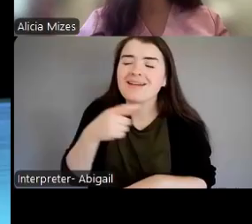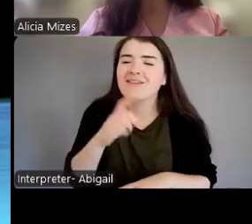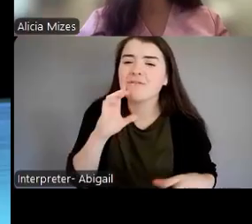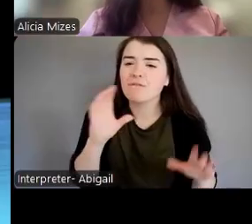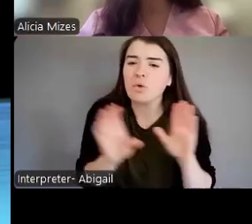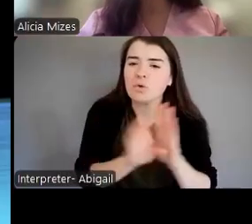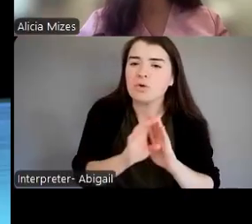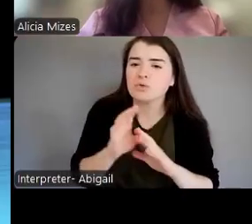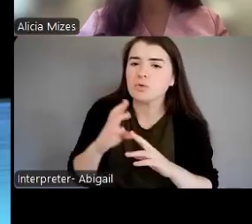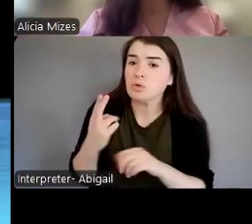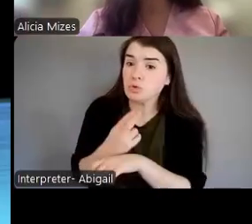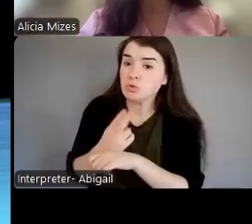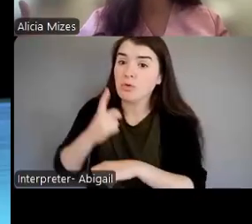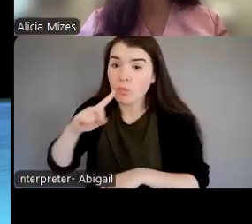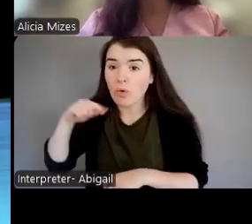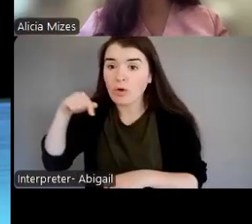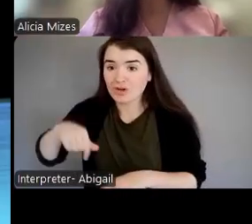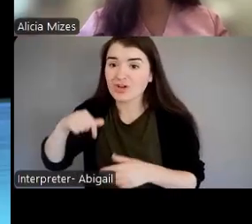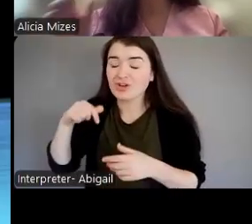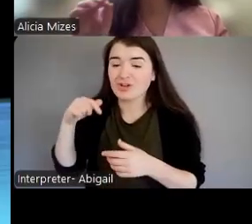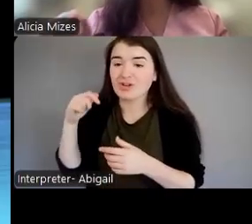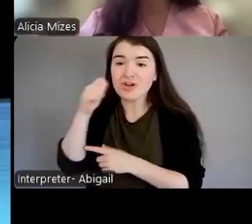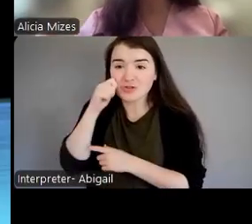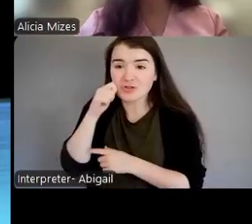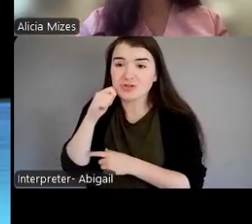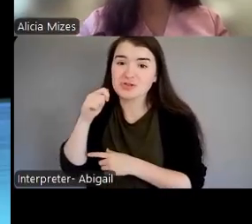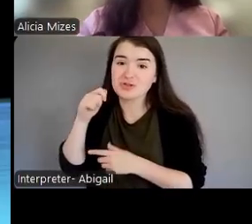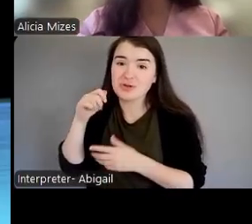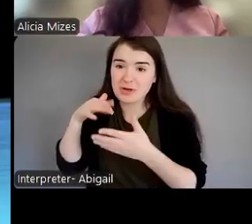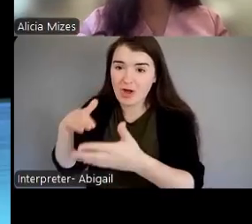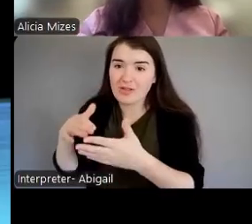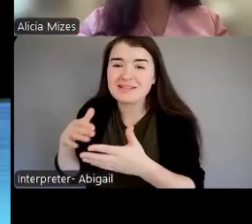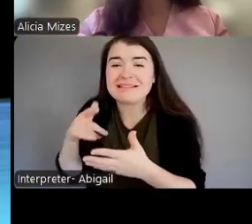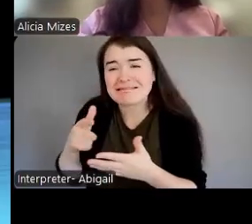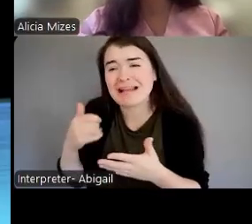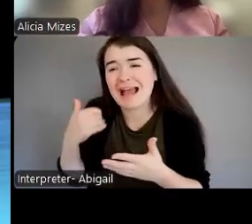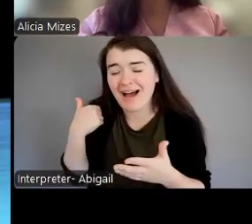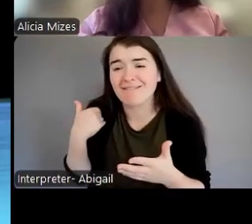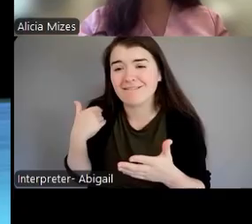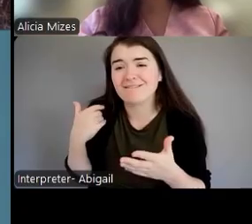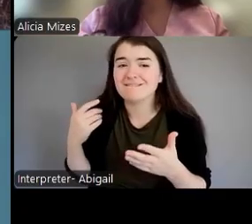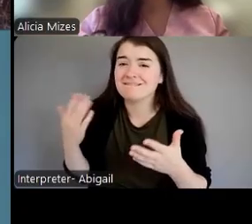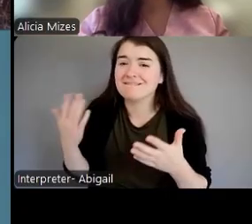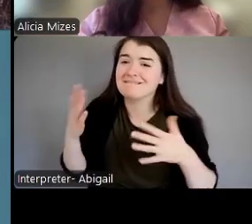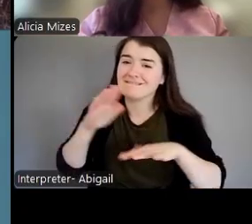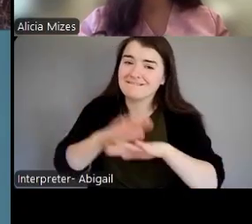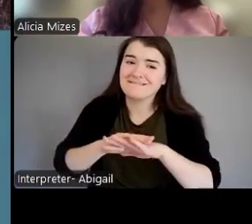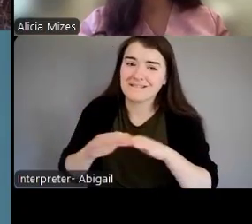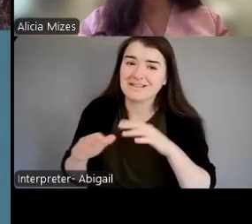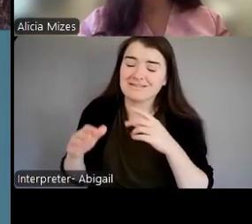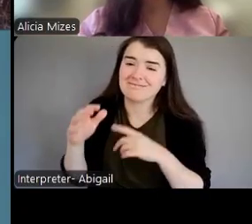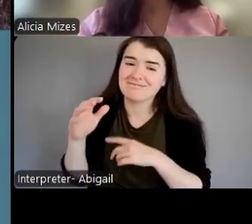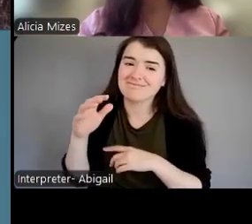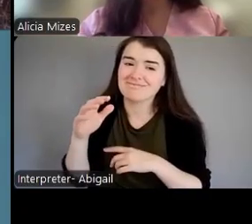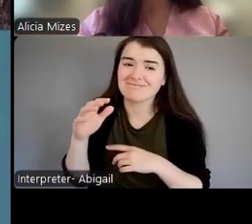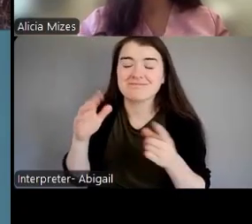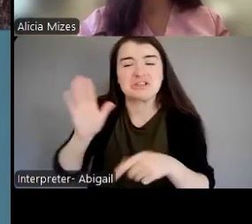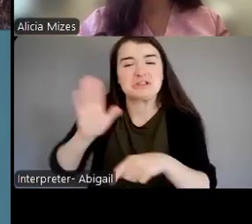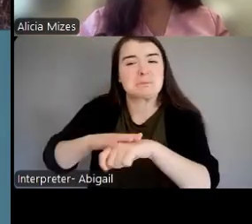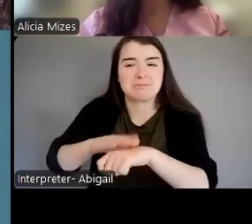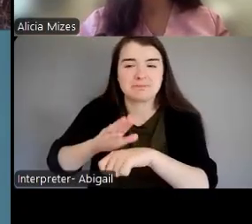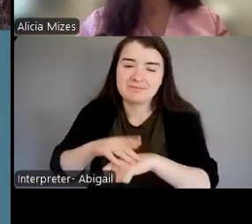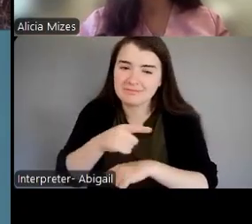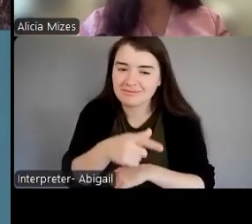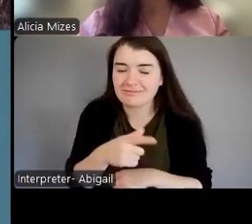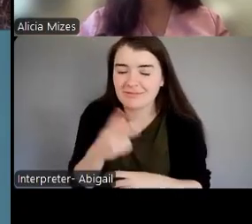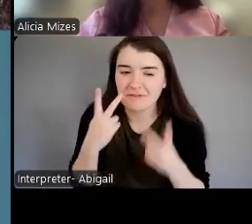dermatology for studying these skin cancers, so they are graphic. So if you have a light stomach, just beware. So basal cell carcinoma, it's the